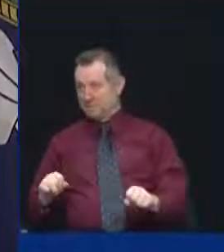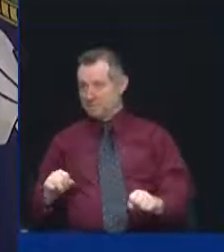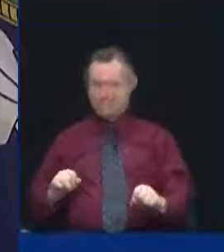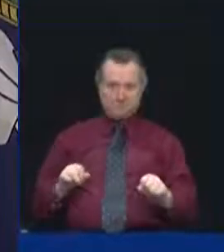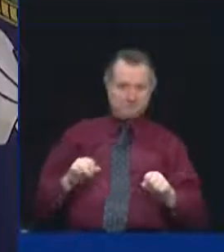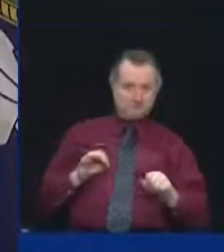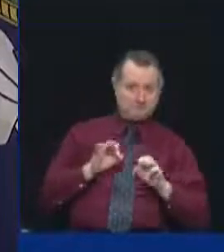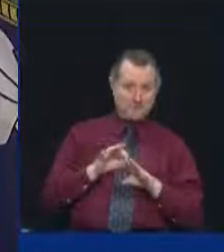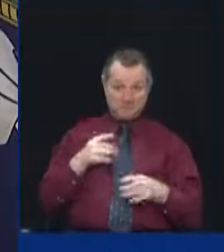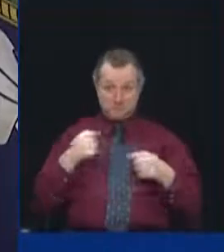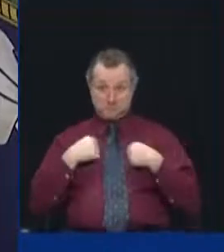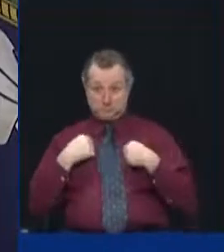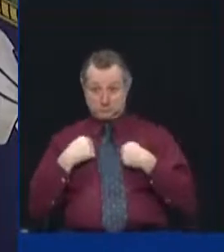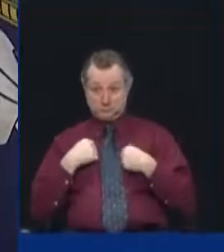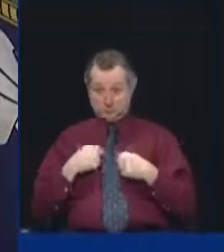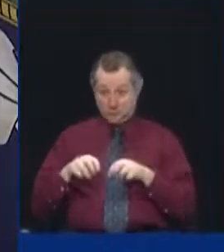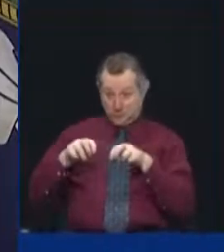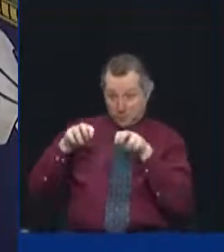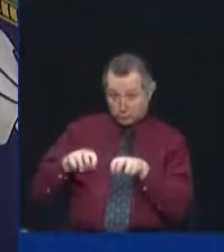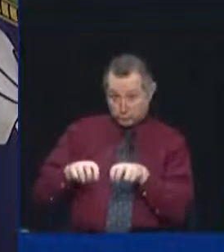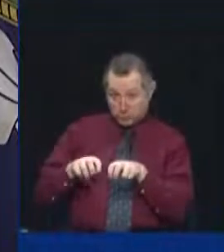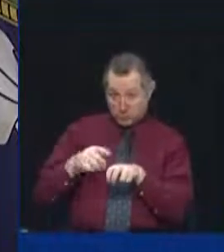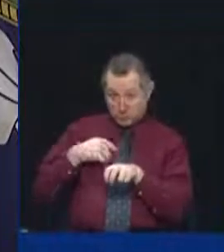person who I know is vaccinated.